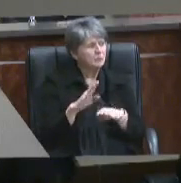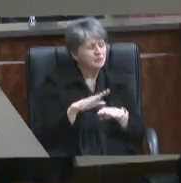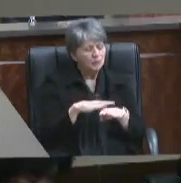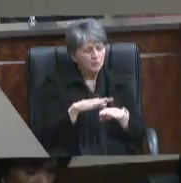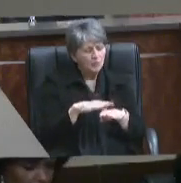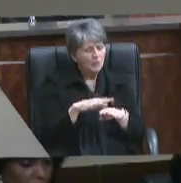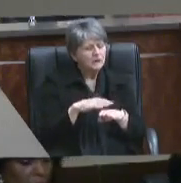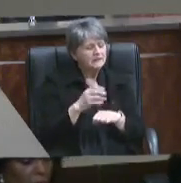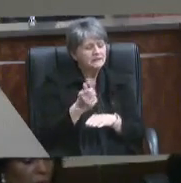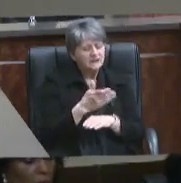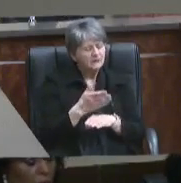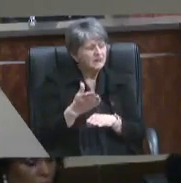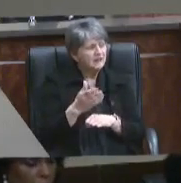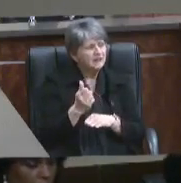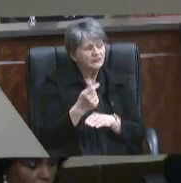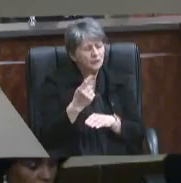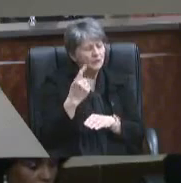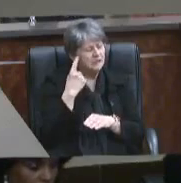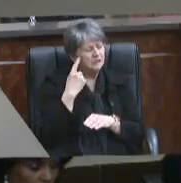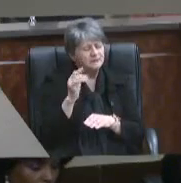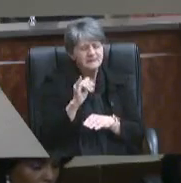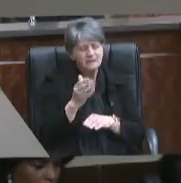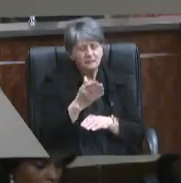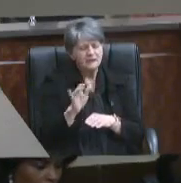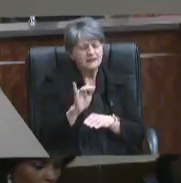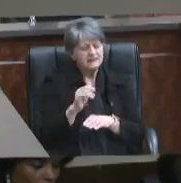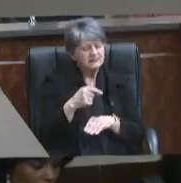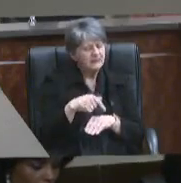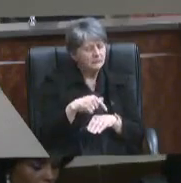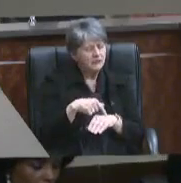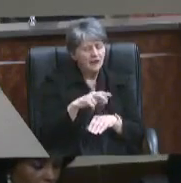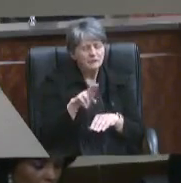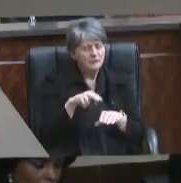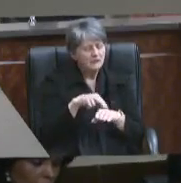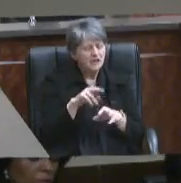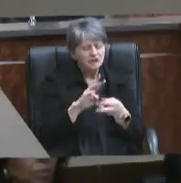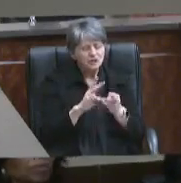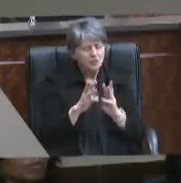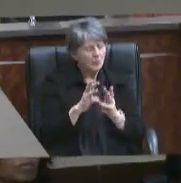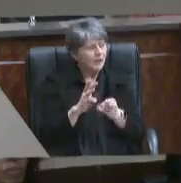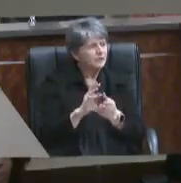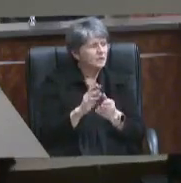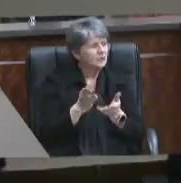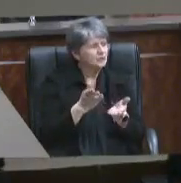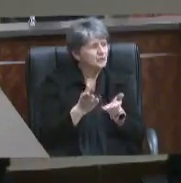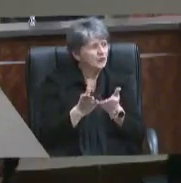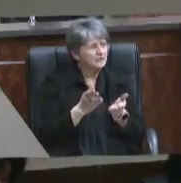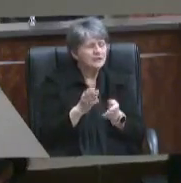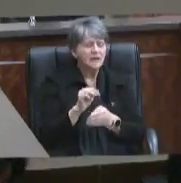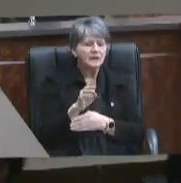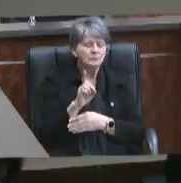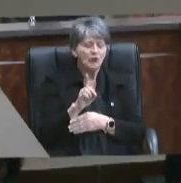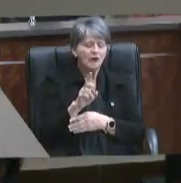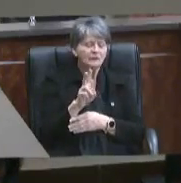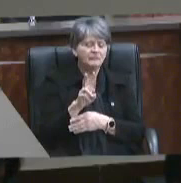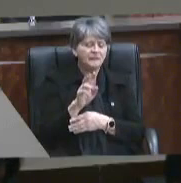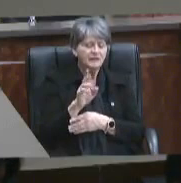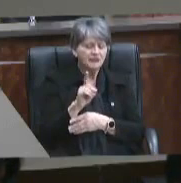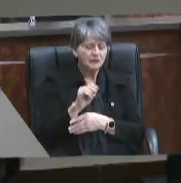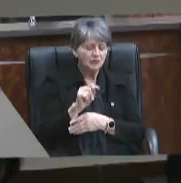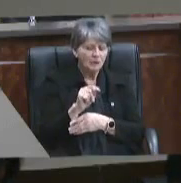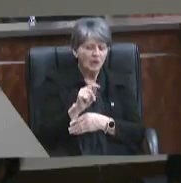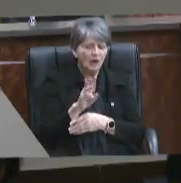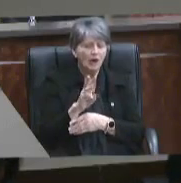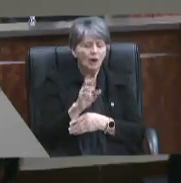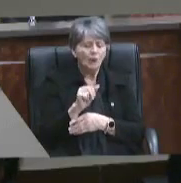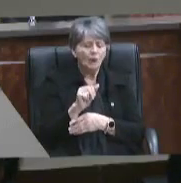everyone hears at the same time from National Weather Service. What are they seeing? And then on the call are also MDOT, DDOT, VDOT, WMATA, MARC,